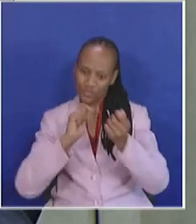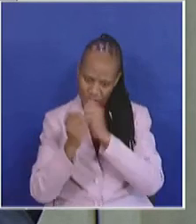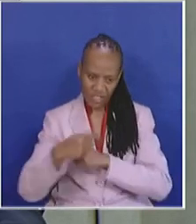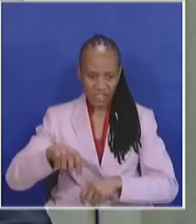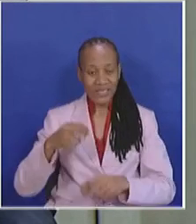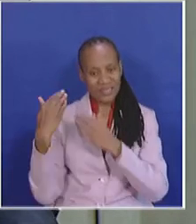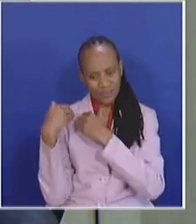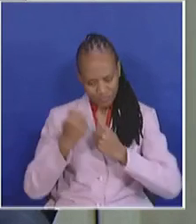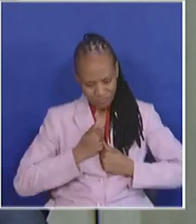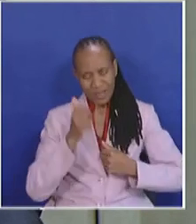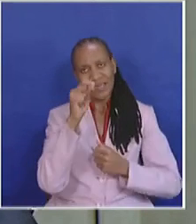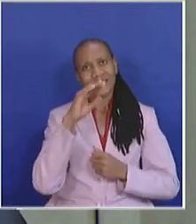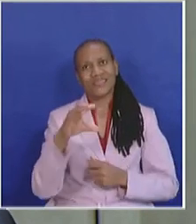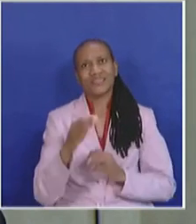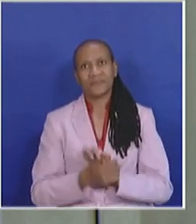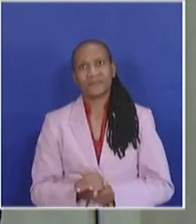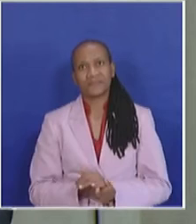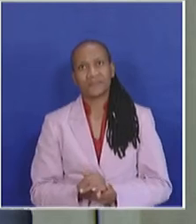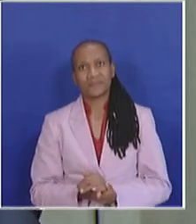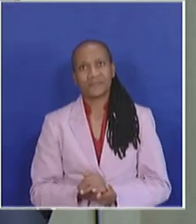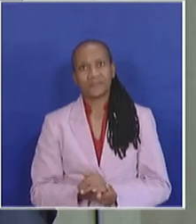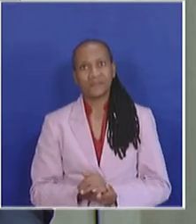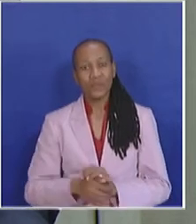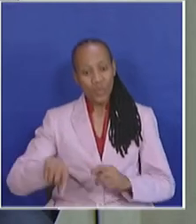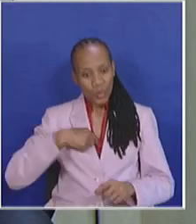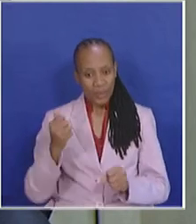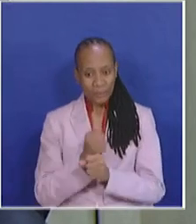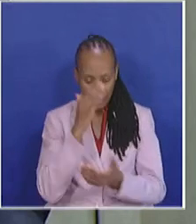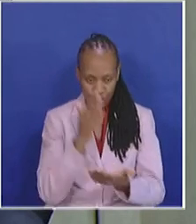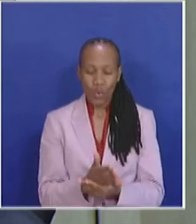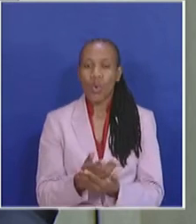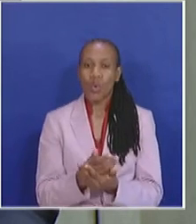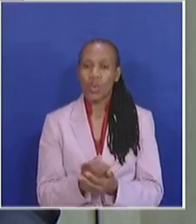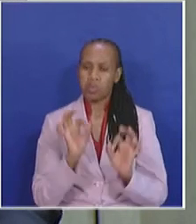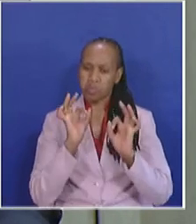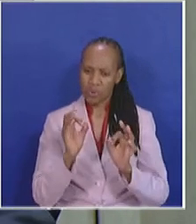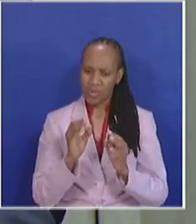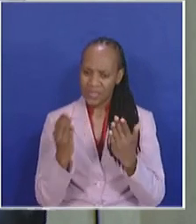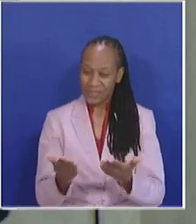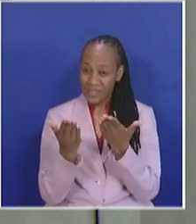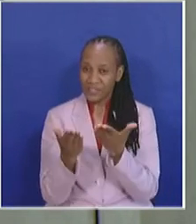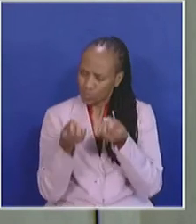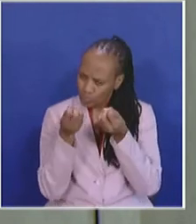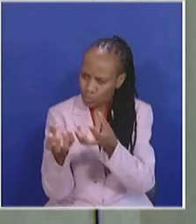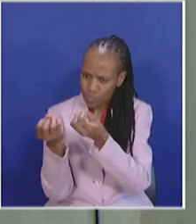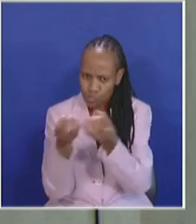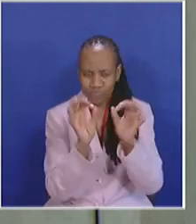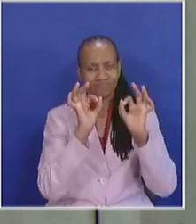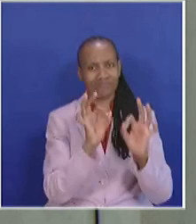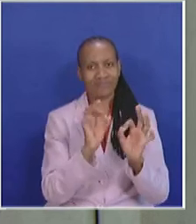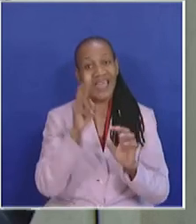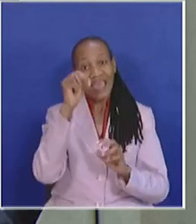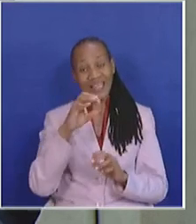as part of building the capacity of state to ensure effective service delivery across the country. As the